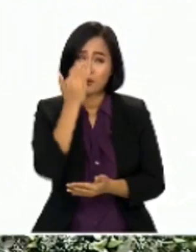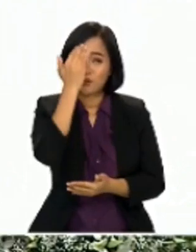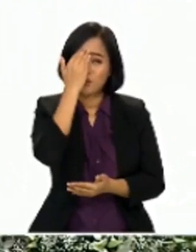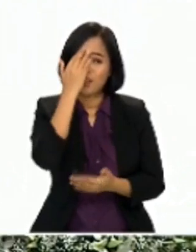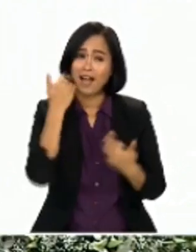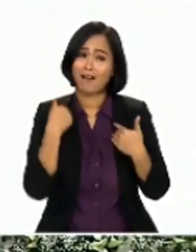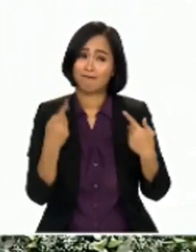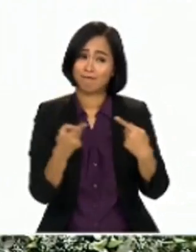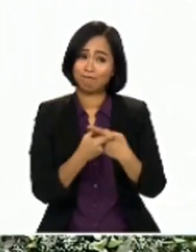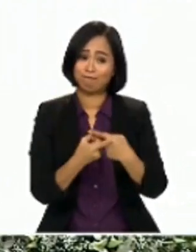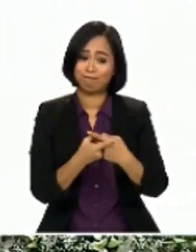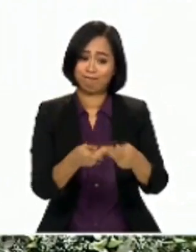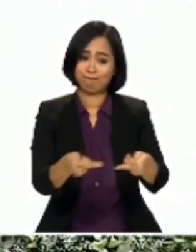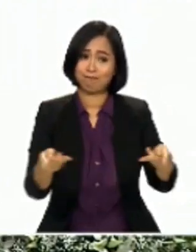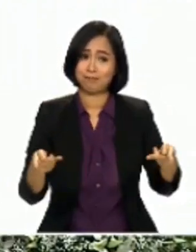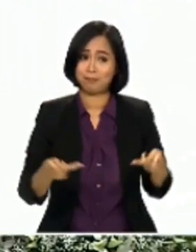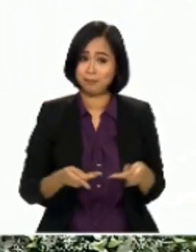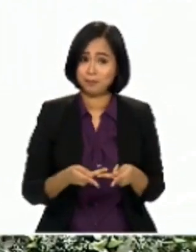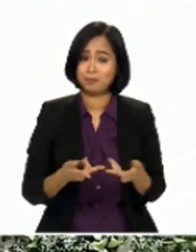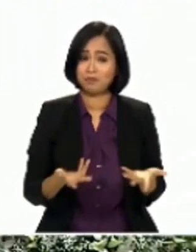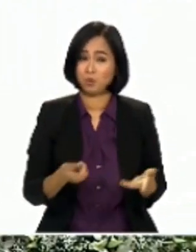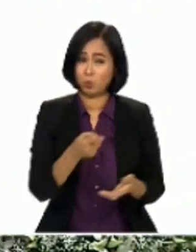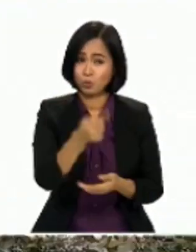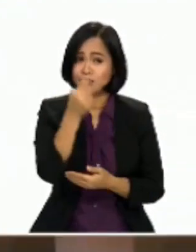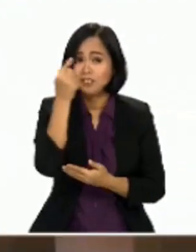conflict there. Do you think